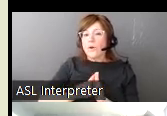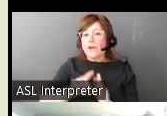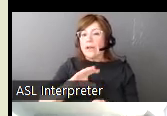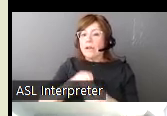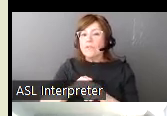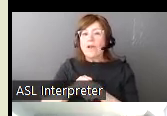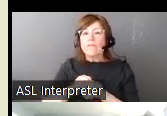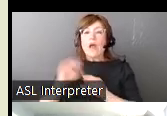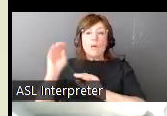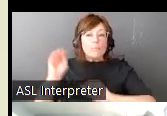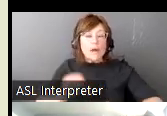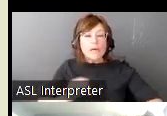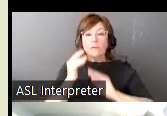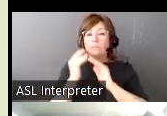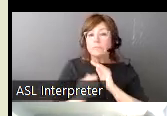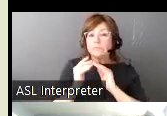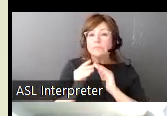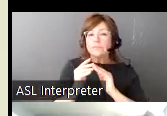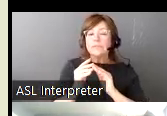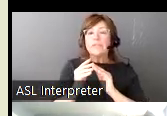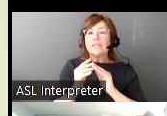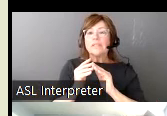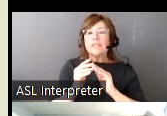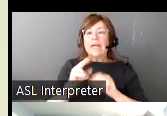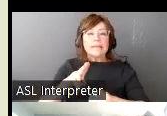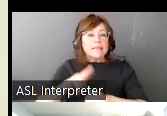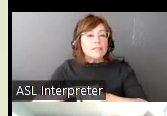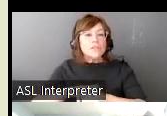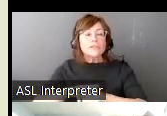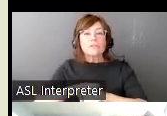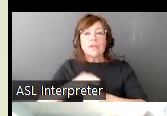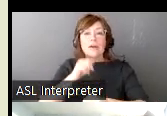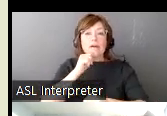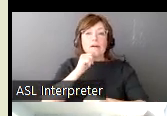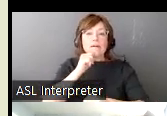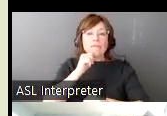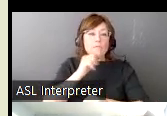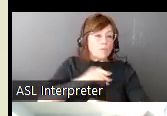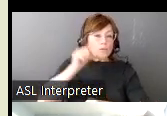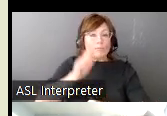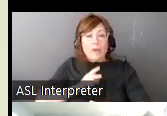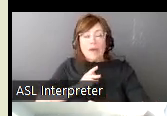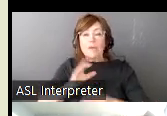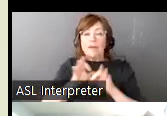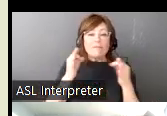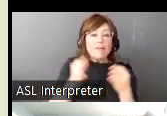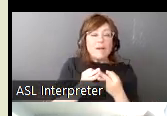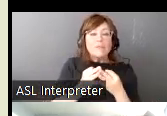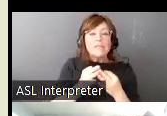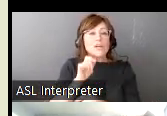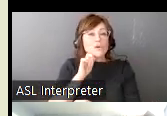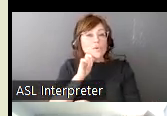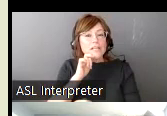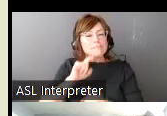immigration and transnationalism, families, gender and work, and racism and racialization in the context